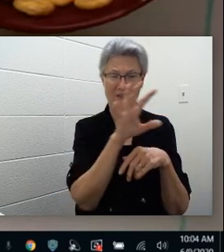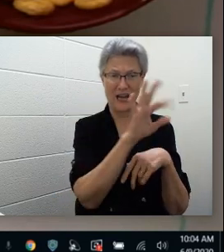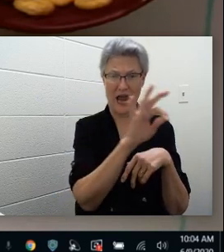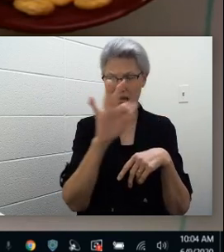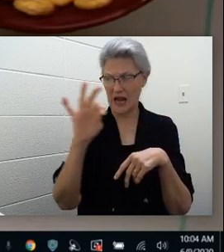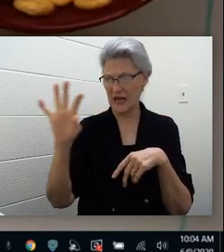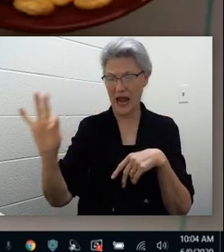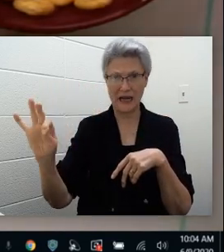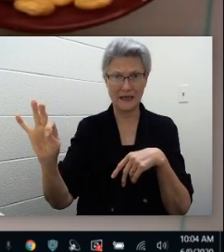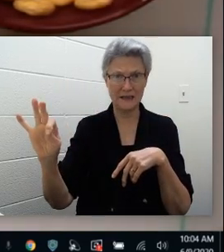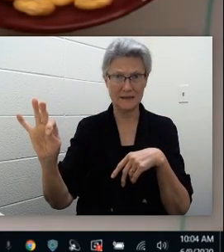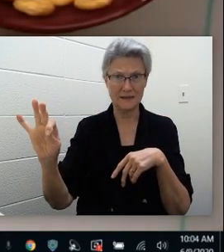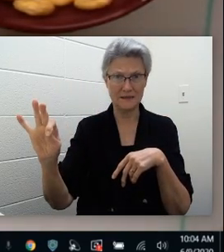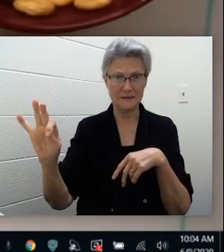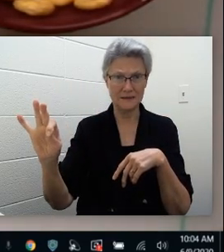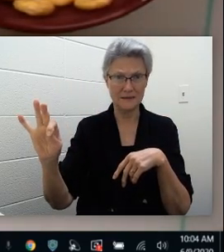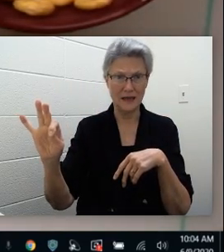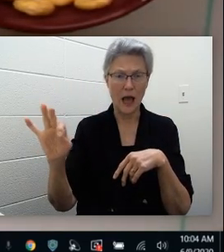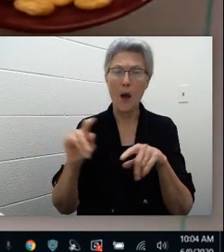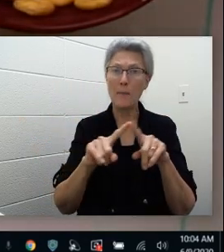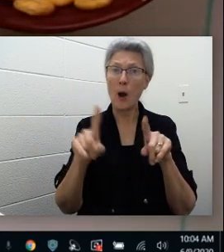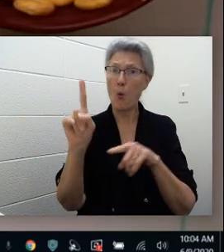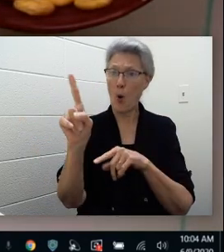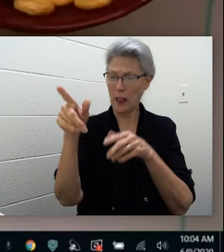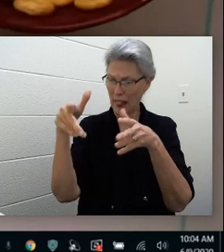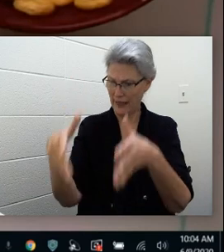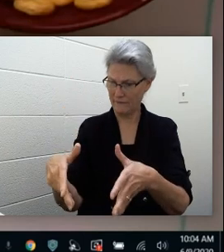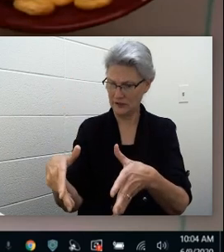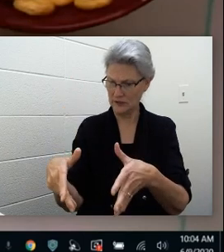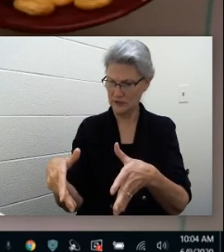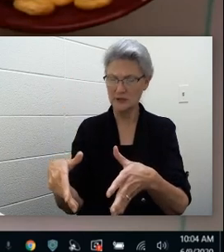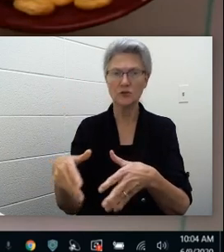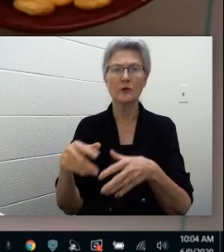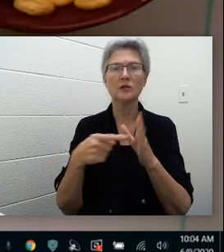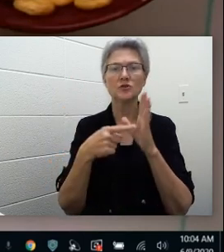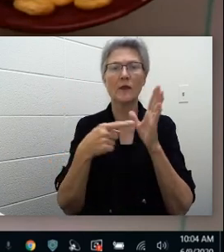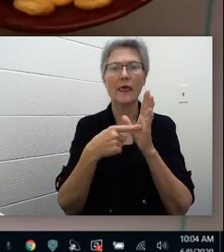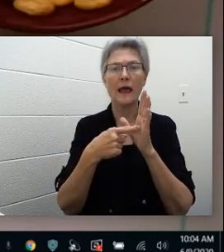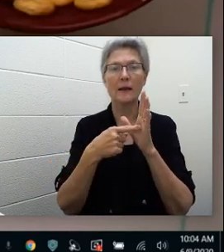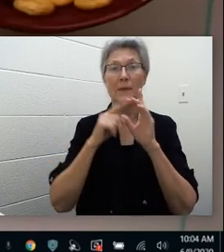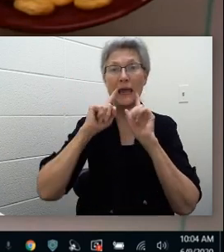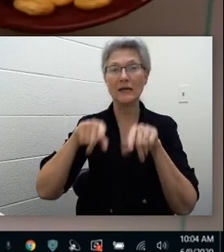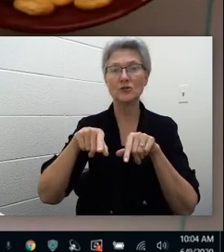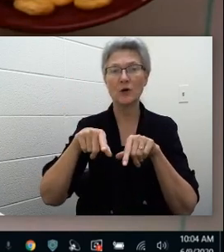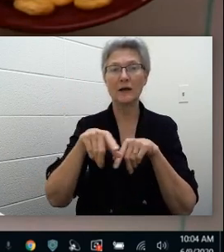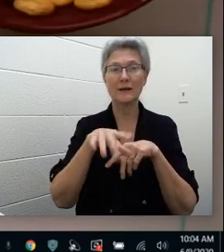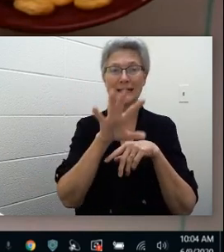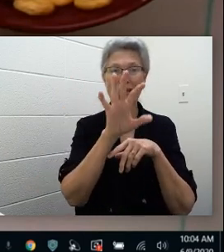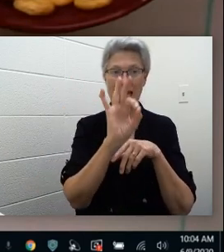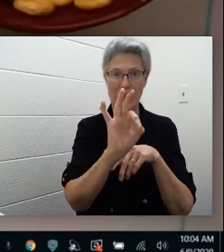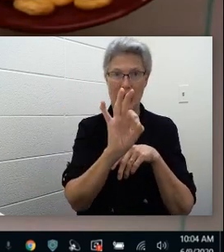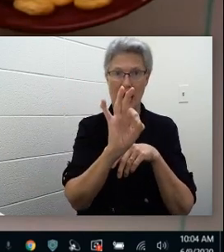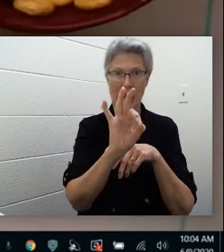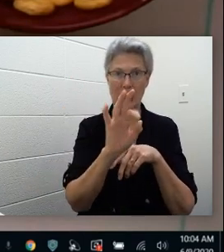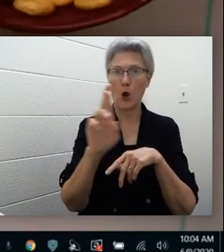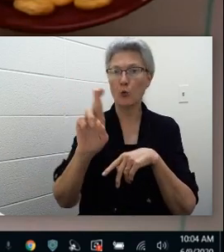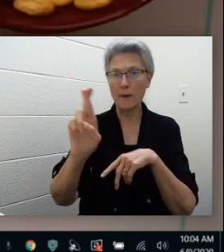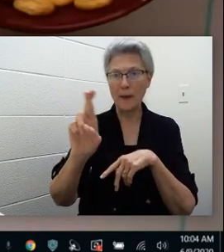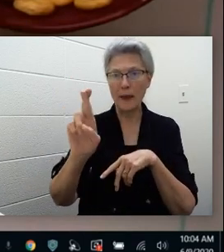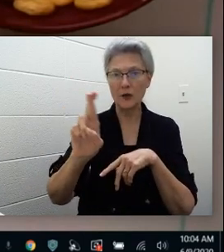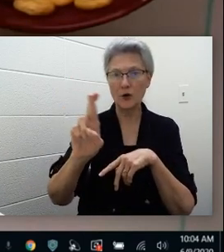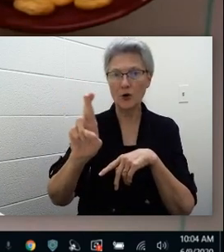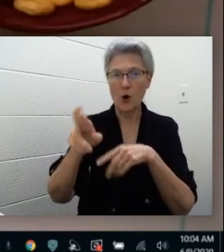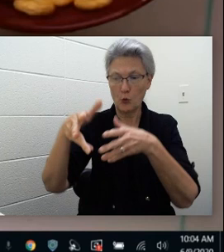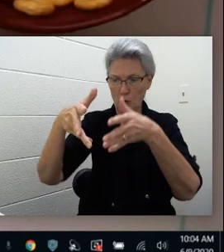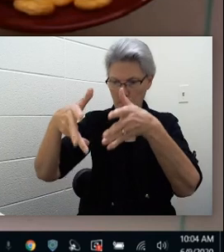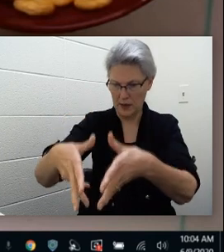9 in each group? But I have 1 left over, so I need to show that in my answer. So I can show that by writing that there's a remainder,